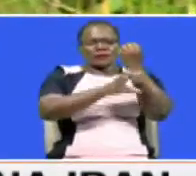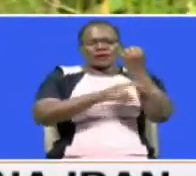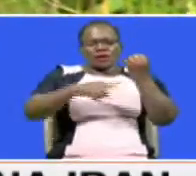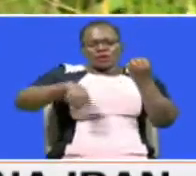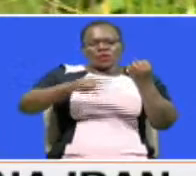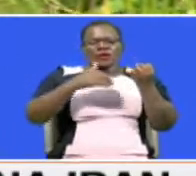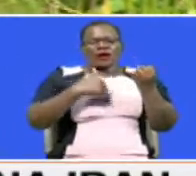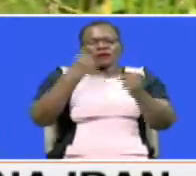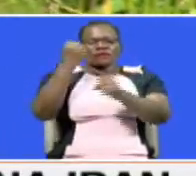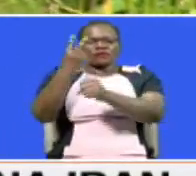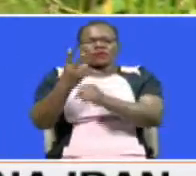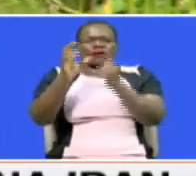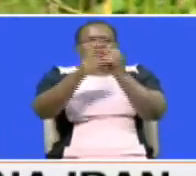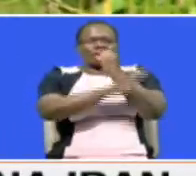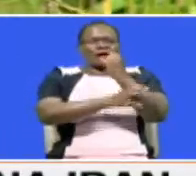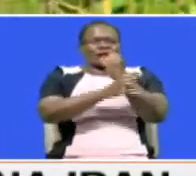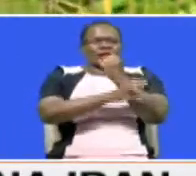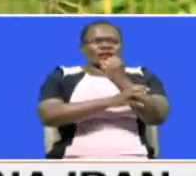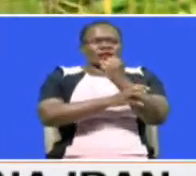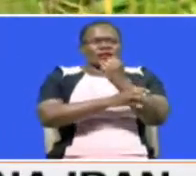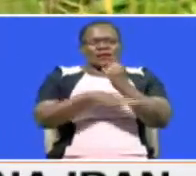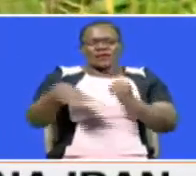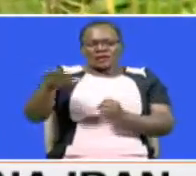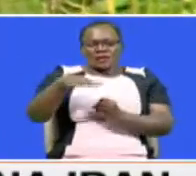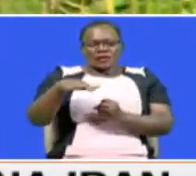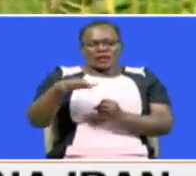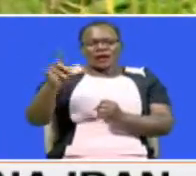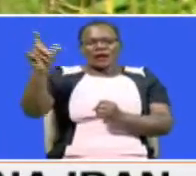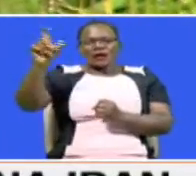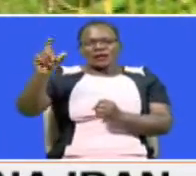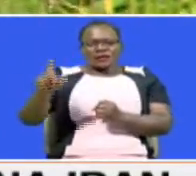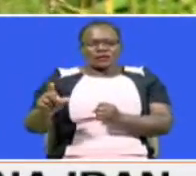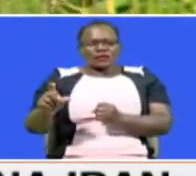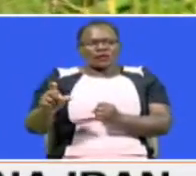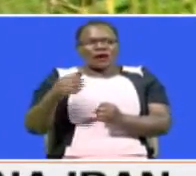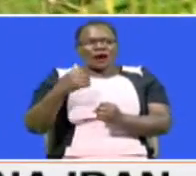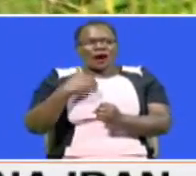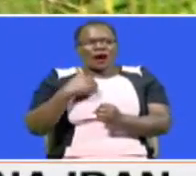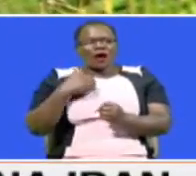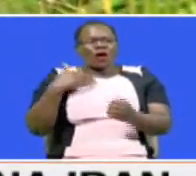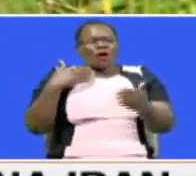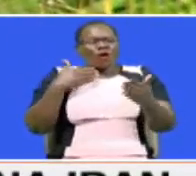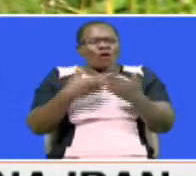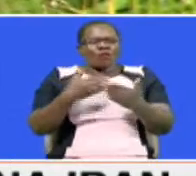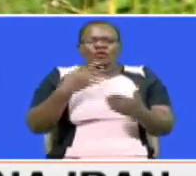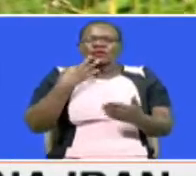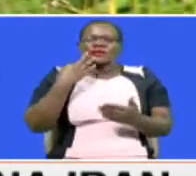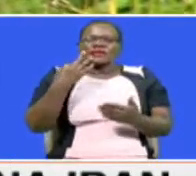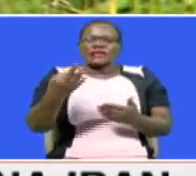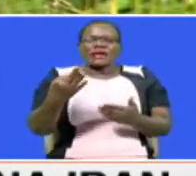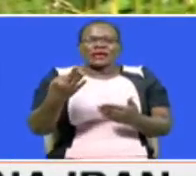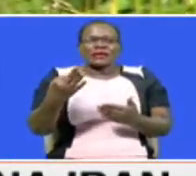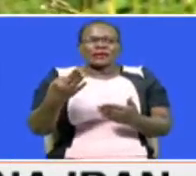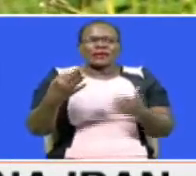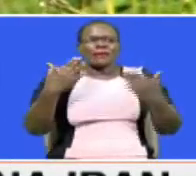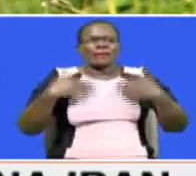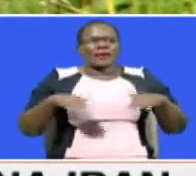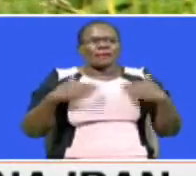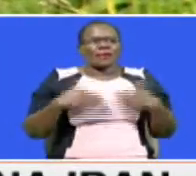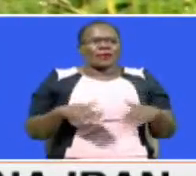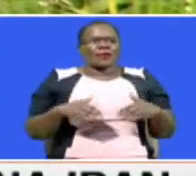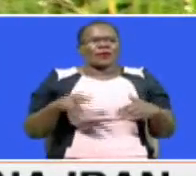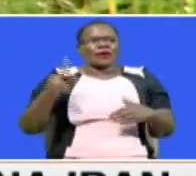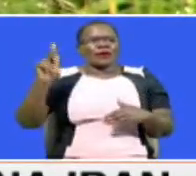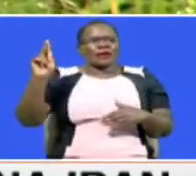have 12 countries in the Central Asian region with a population of almost 300 people,